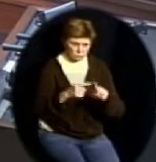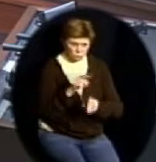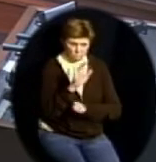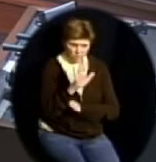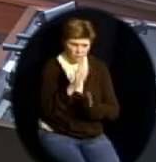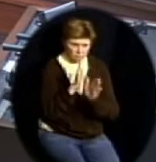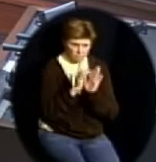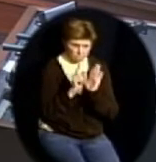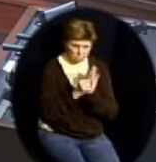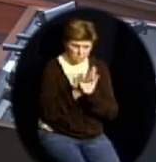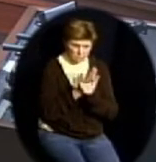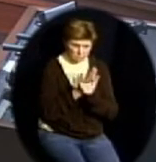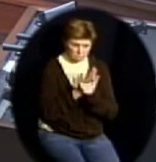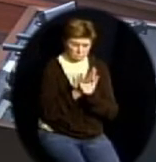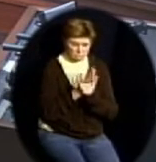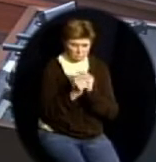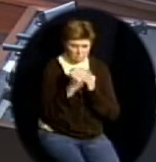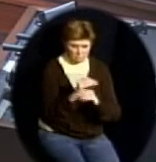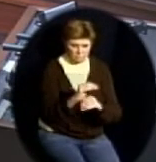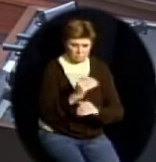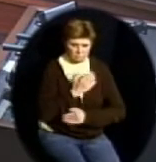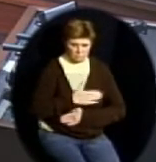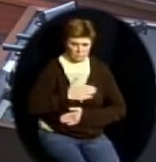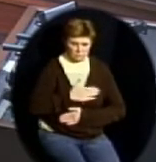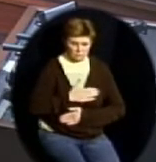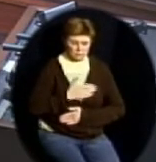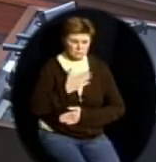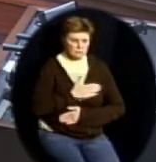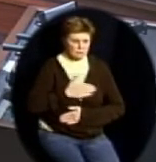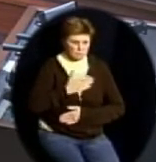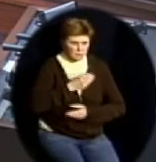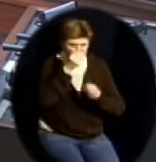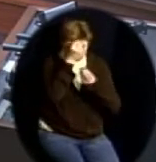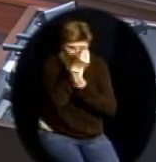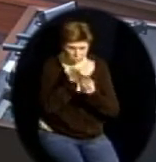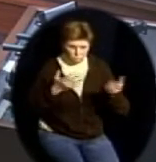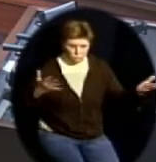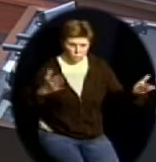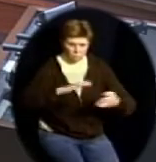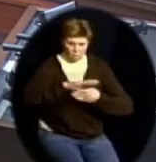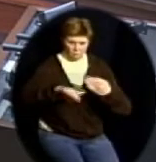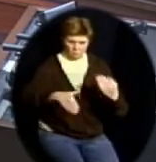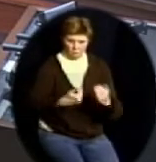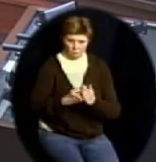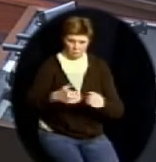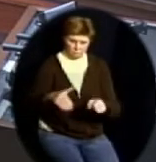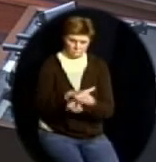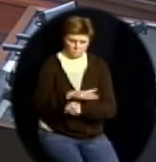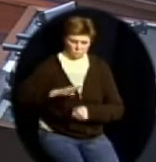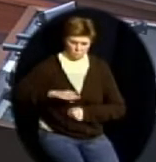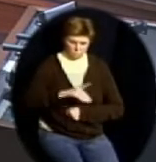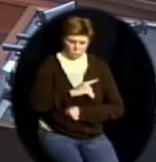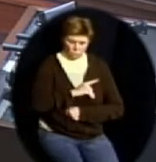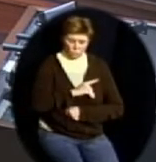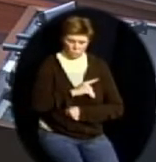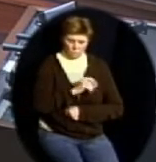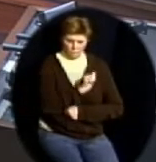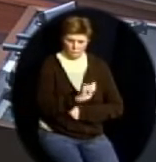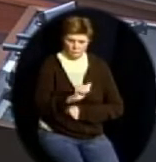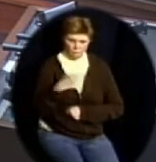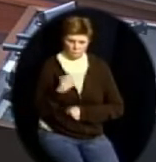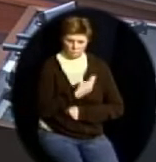has expired. We ask that you please direct your comments to the entire board. If a response is appropriate, the president will respond or refer to another